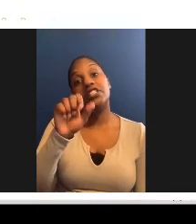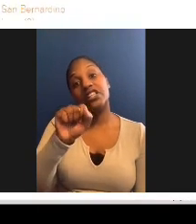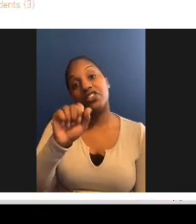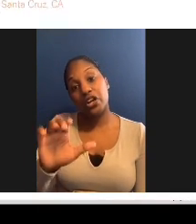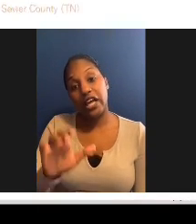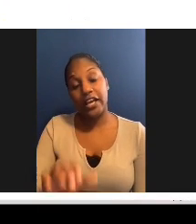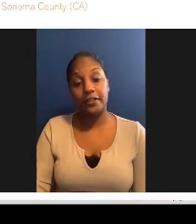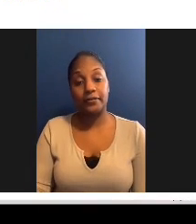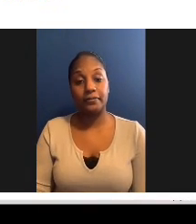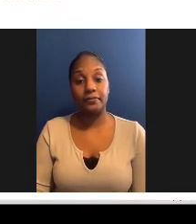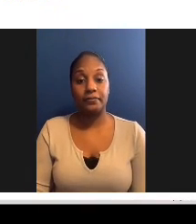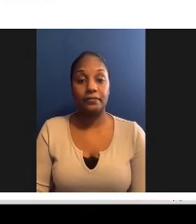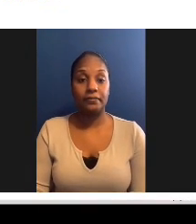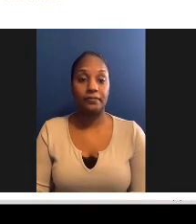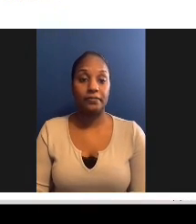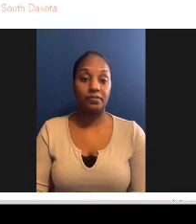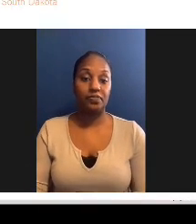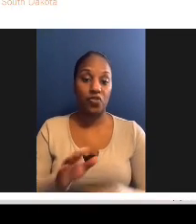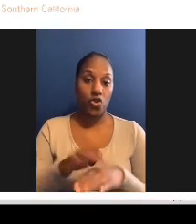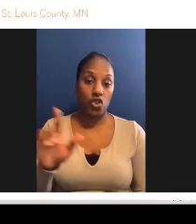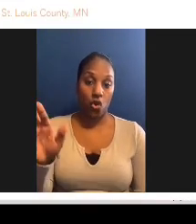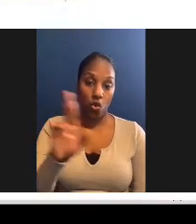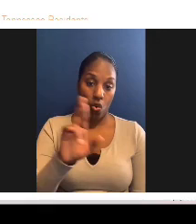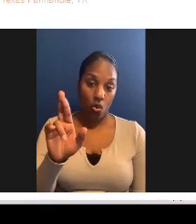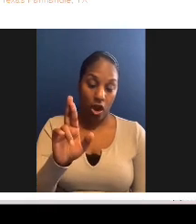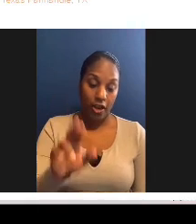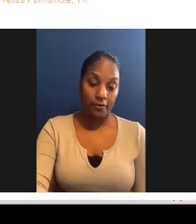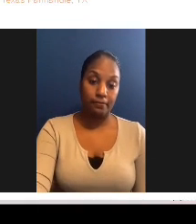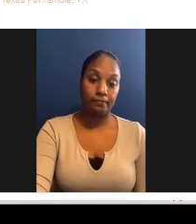So on the right-hand side,